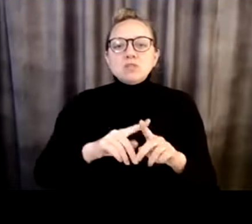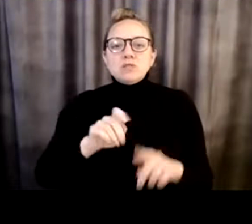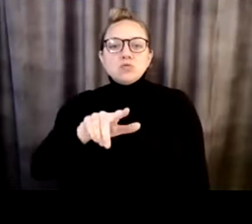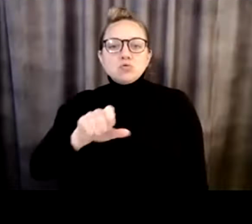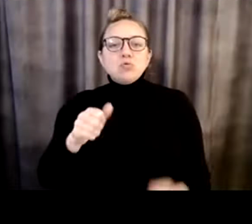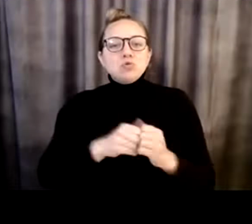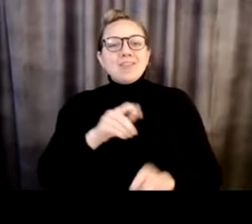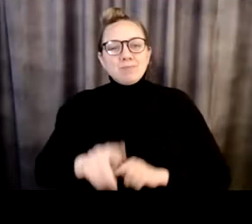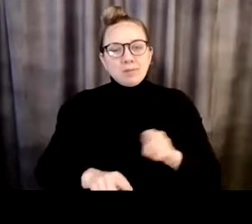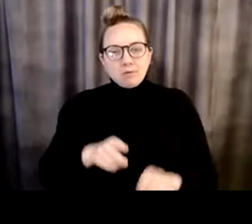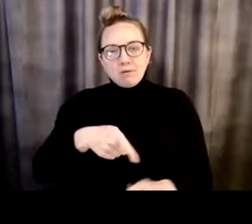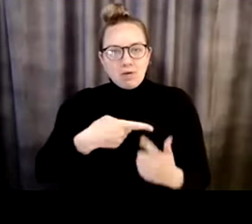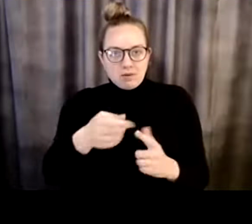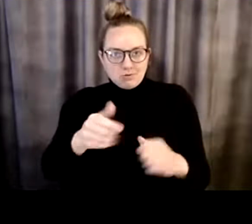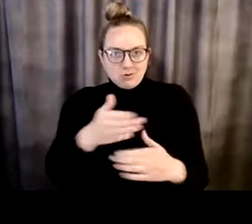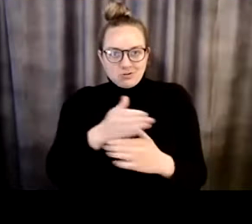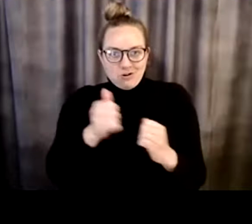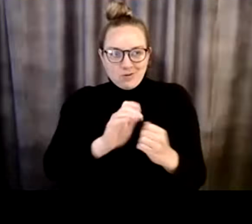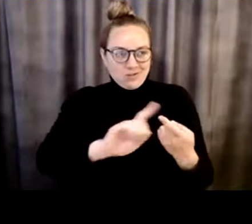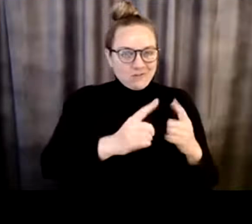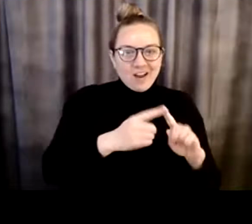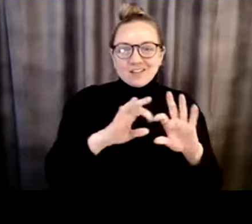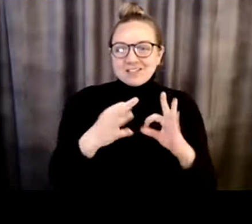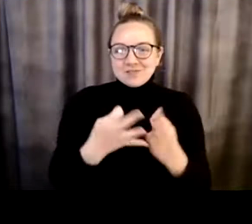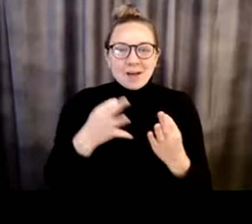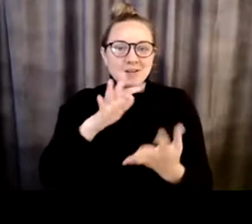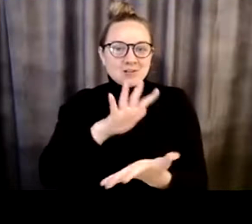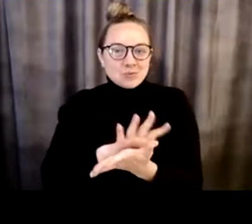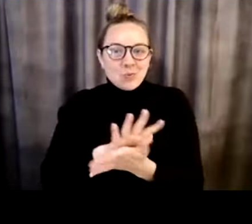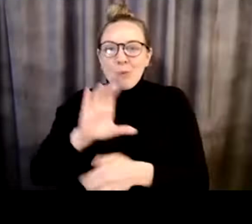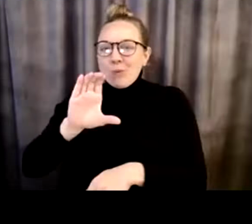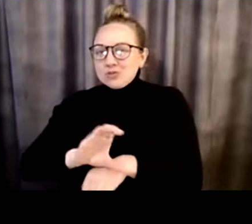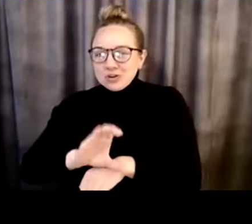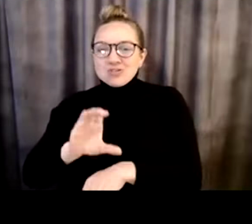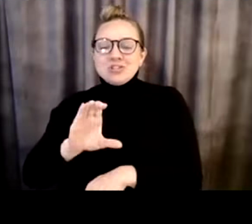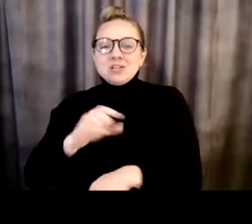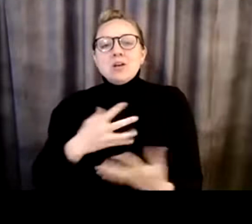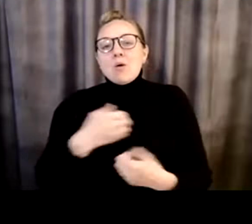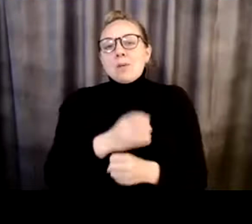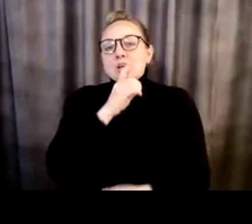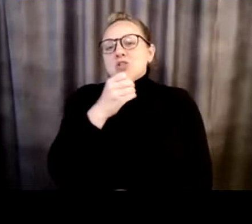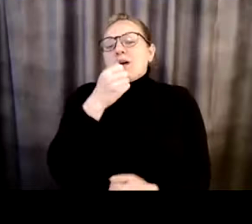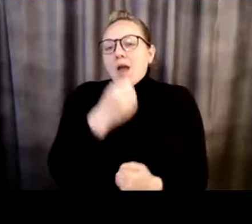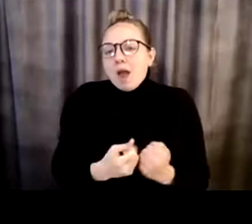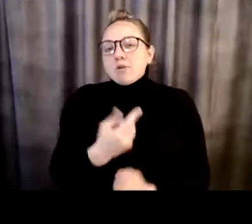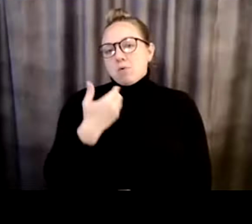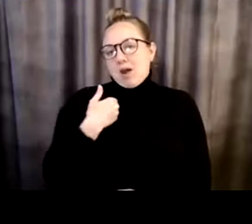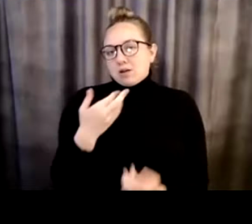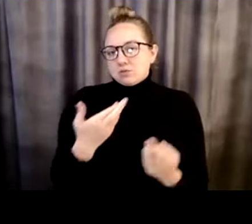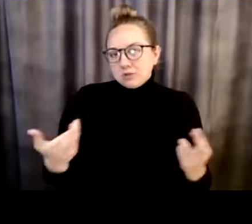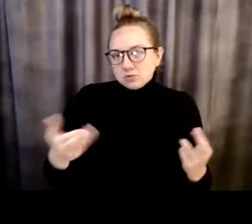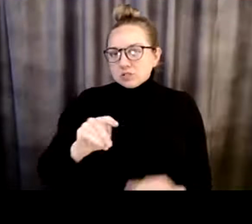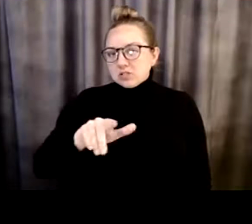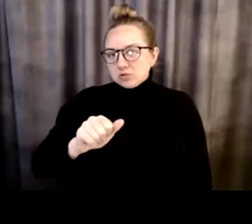and really to make sure that everyone has those tools to best utilize them in whatever way or fashion fits